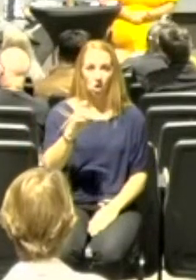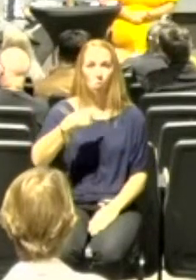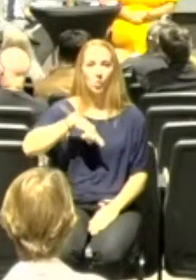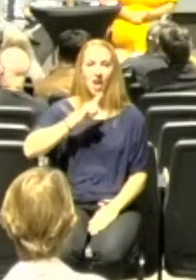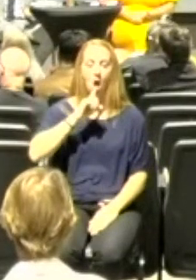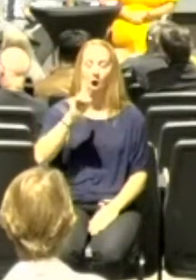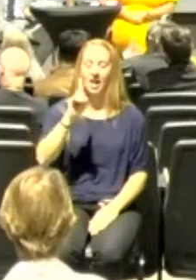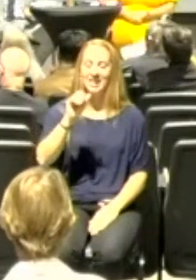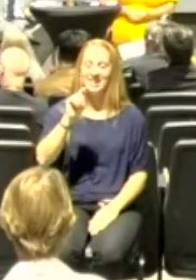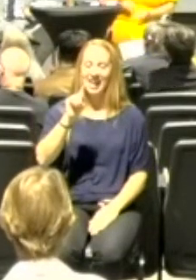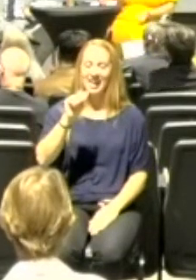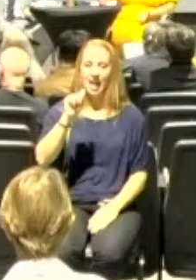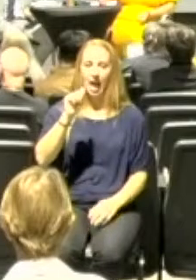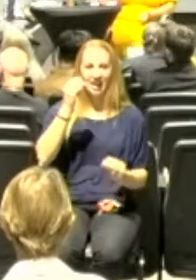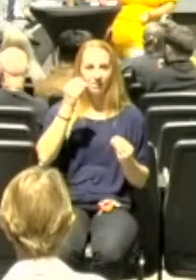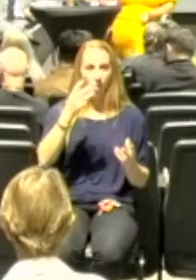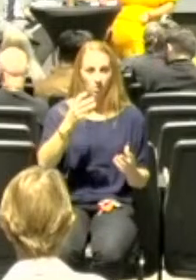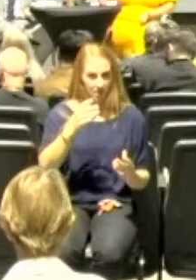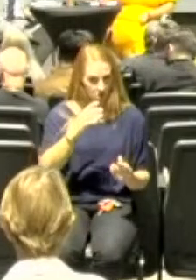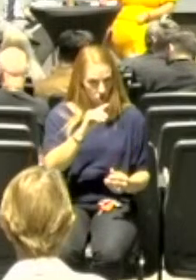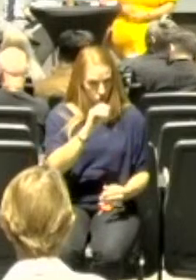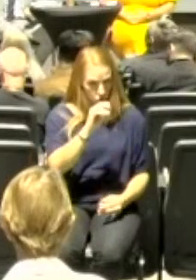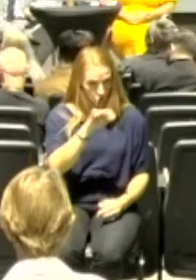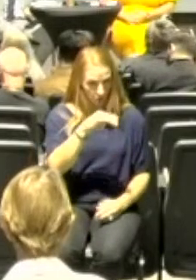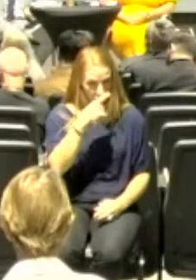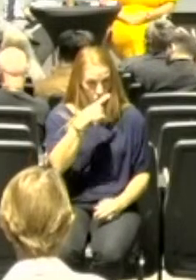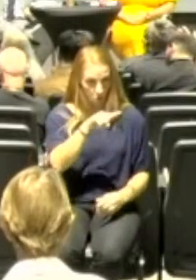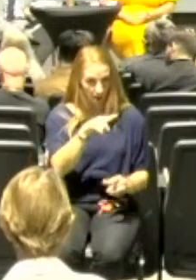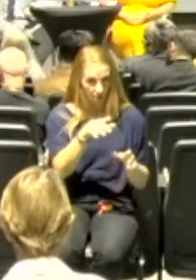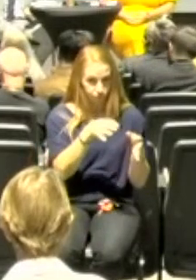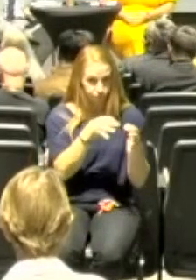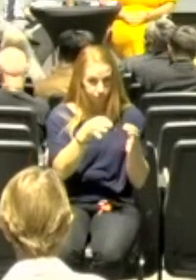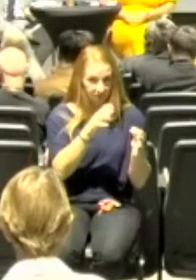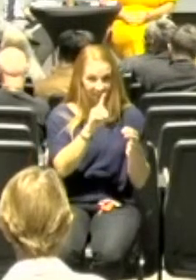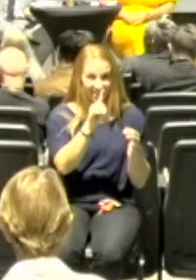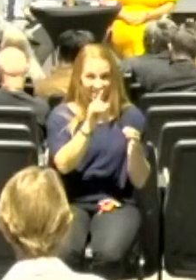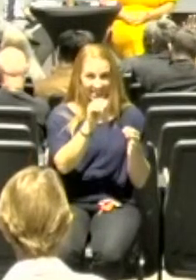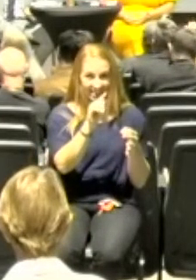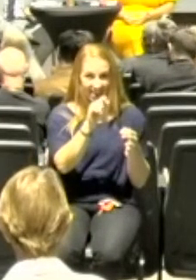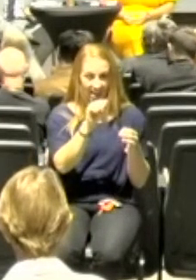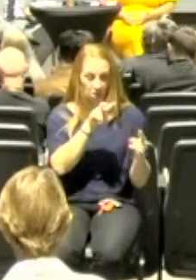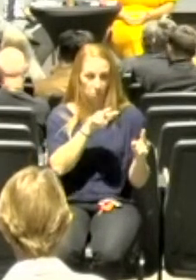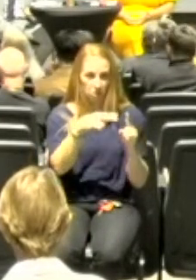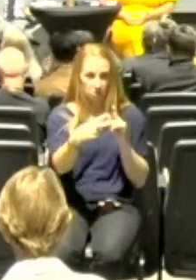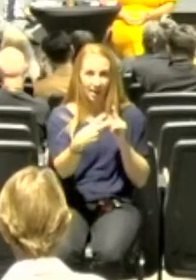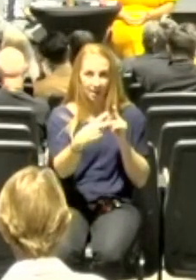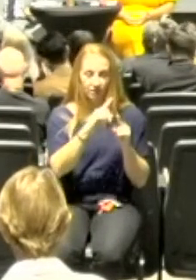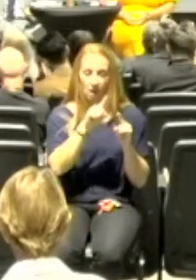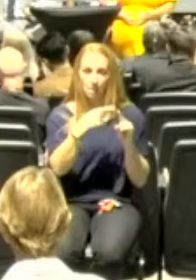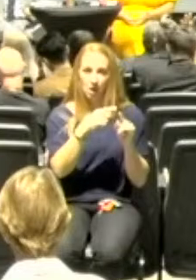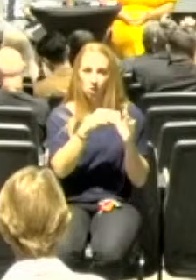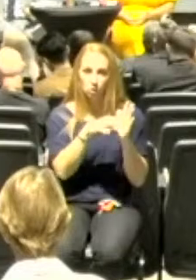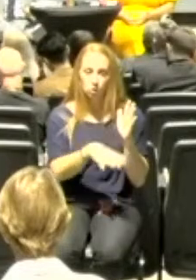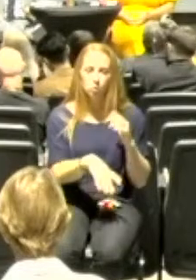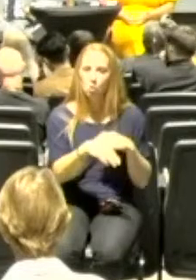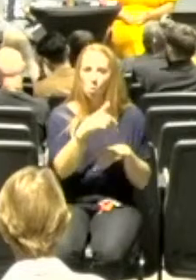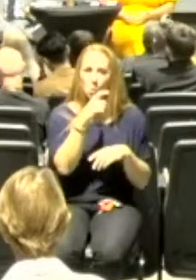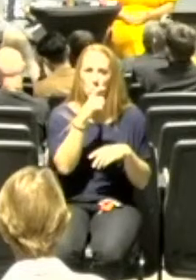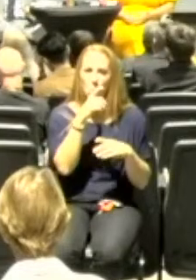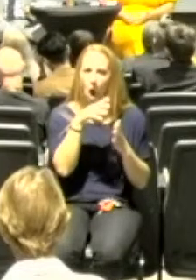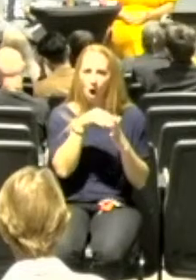informed. So Tony, can you tell us a little bit from the data perspective about the state of our students? So who are